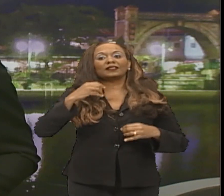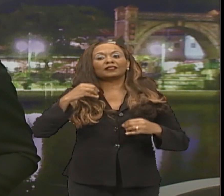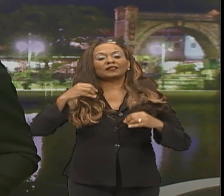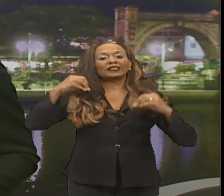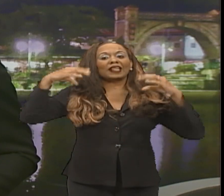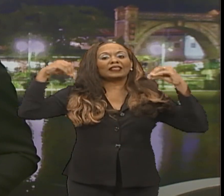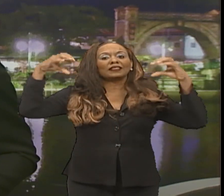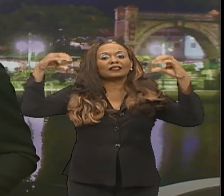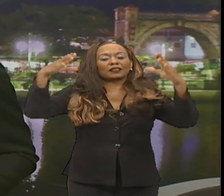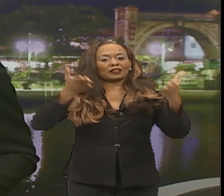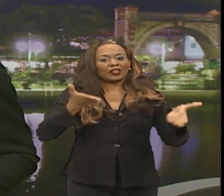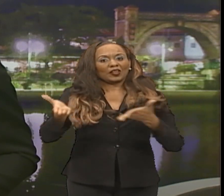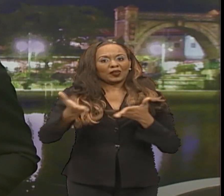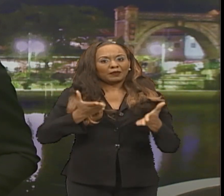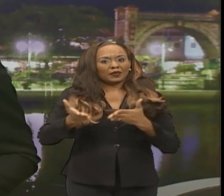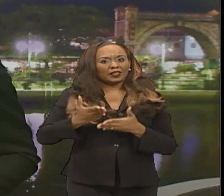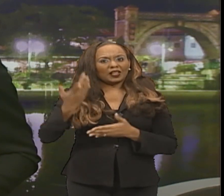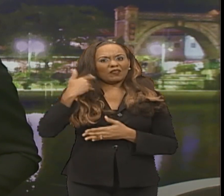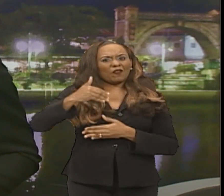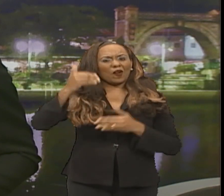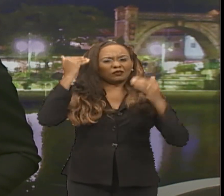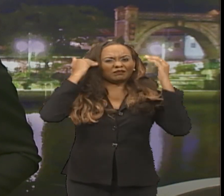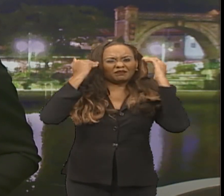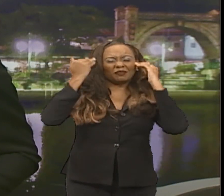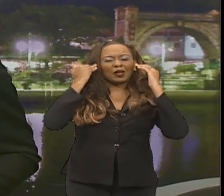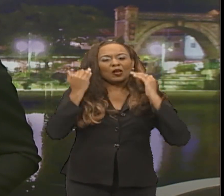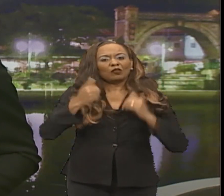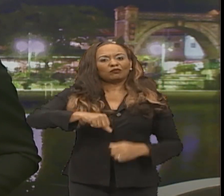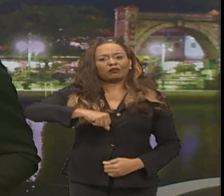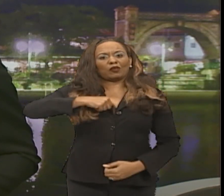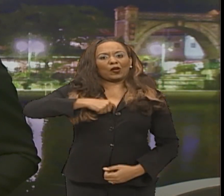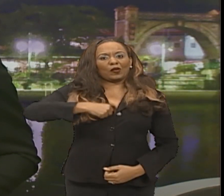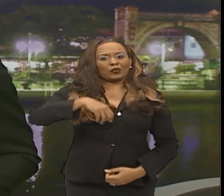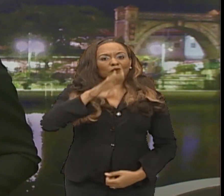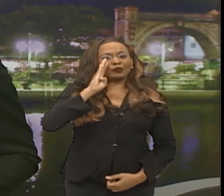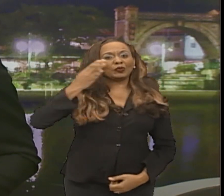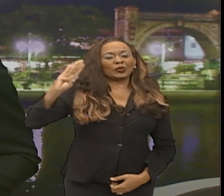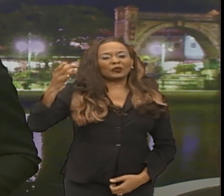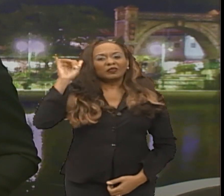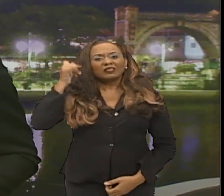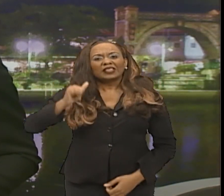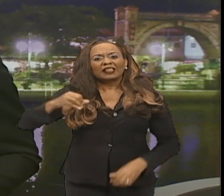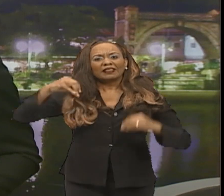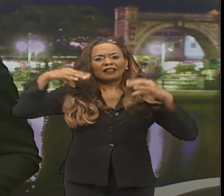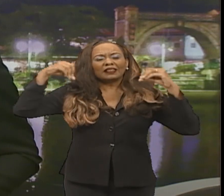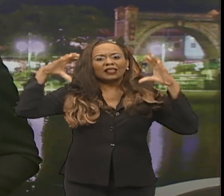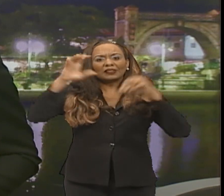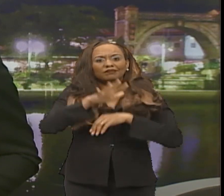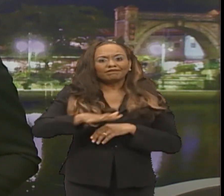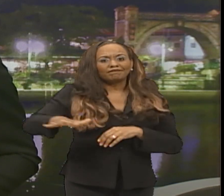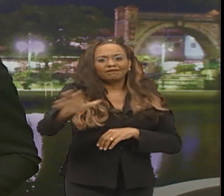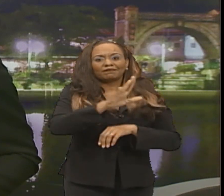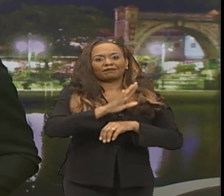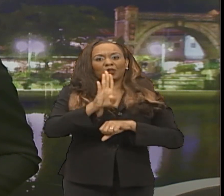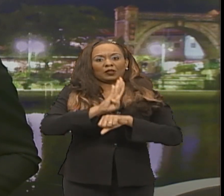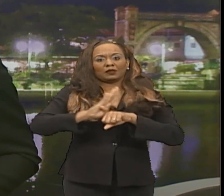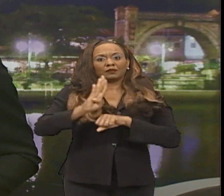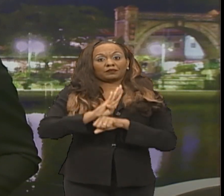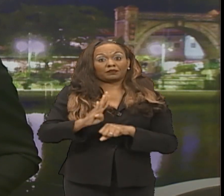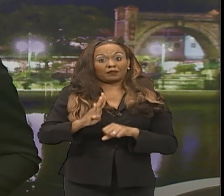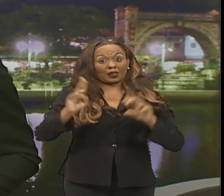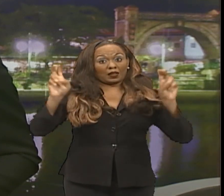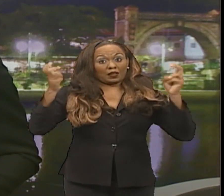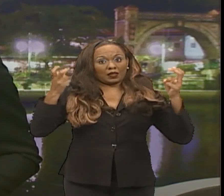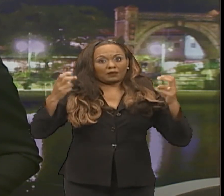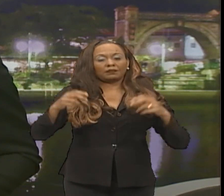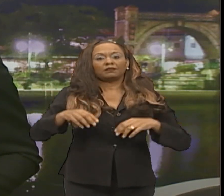to stimulate an awareness of nationalism through the use of yellow and blue lights across Barbados. This year's theme is celebrating